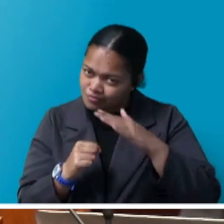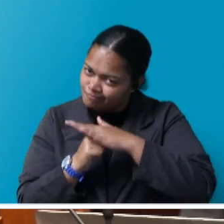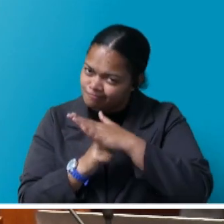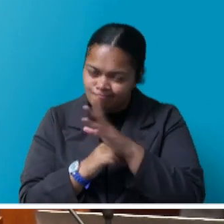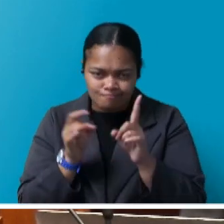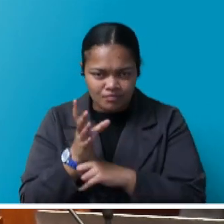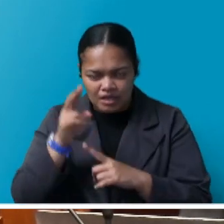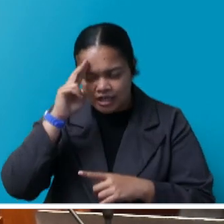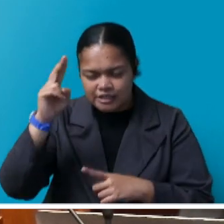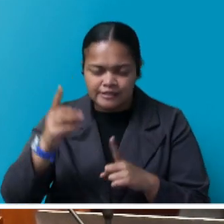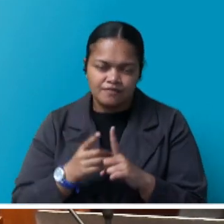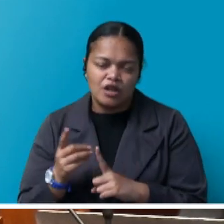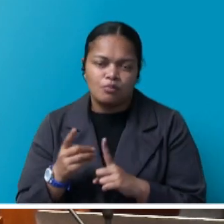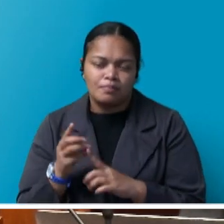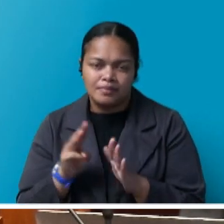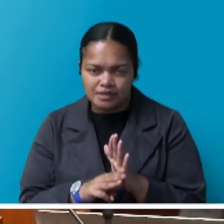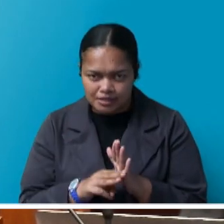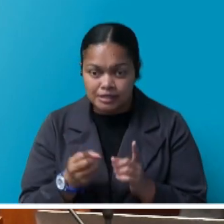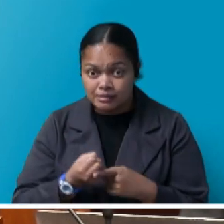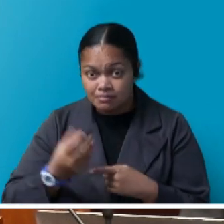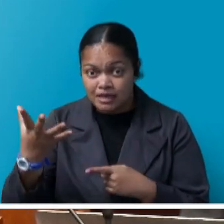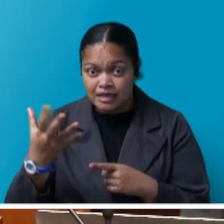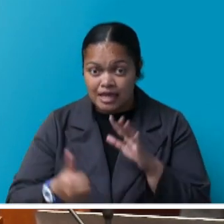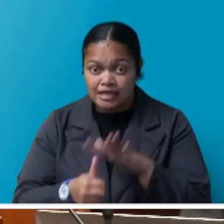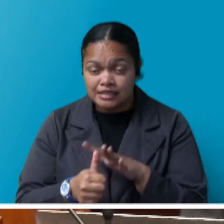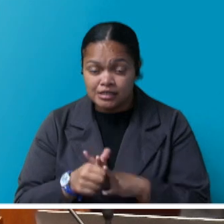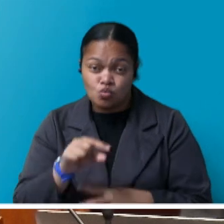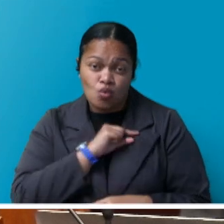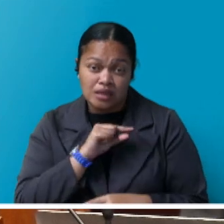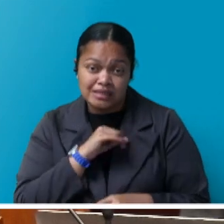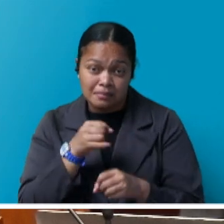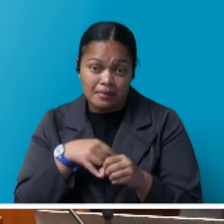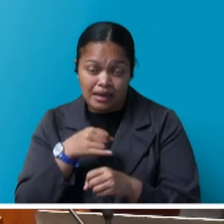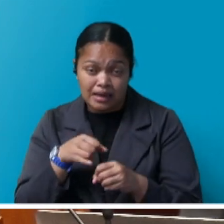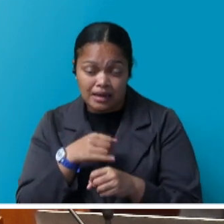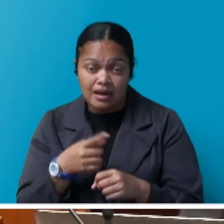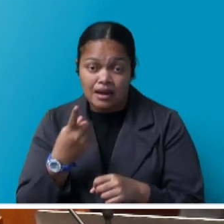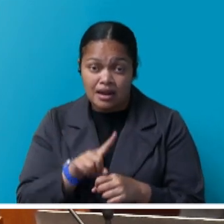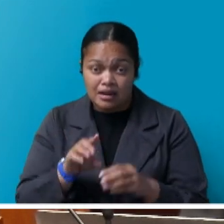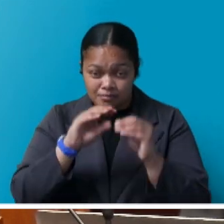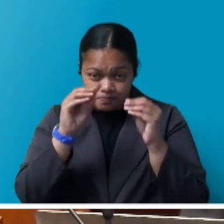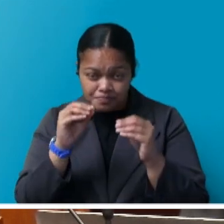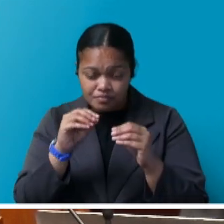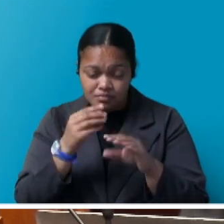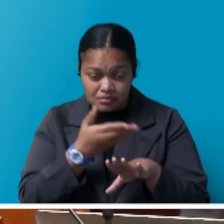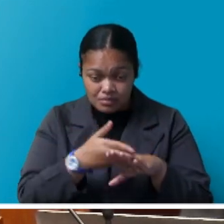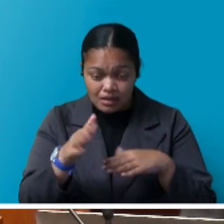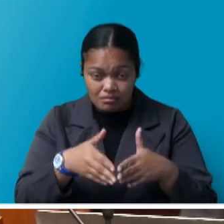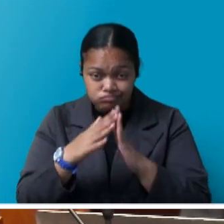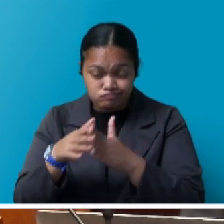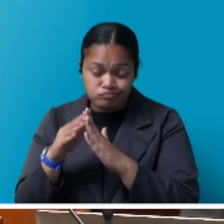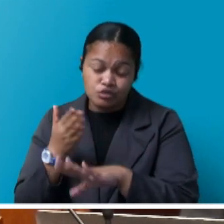of national development. Expanding access to quality medical services and modernizing healthcare facilities is a